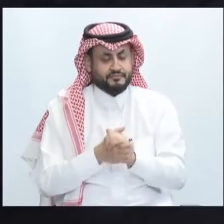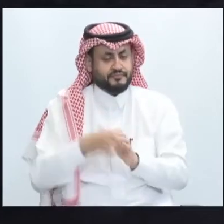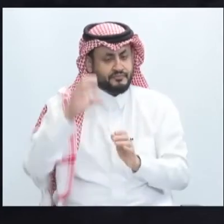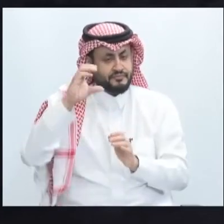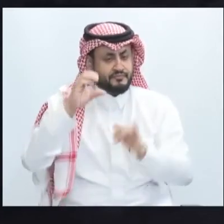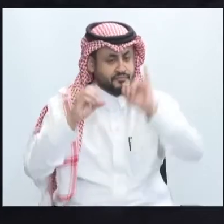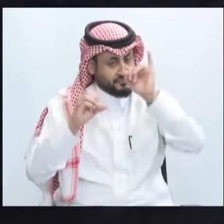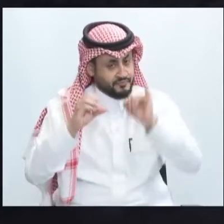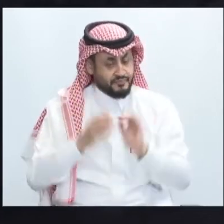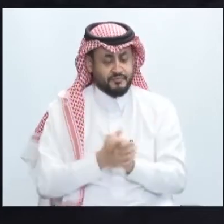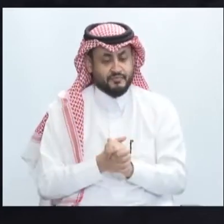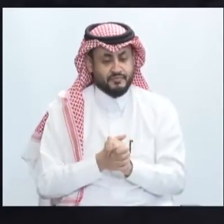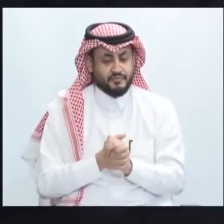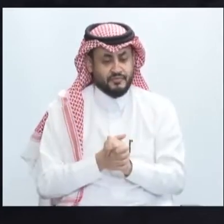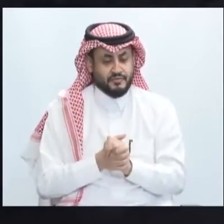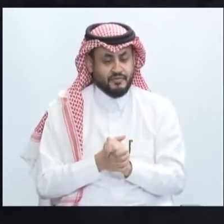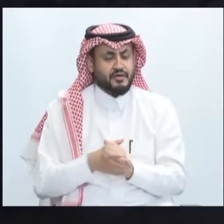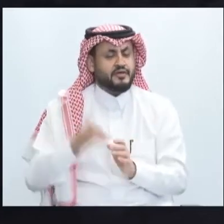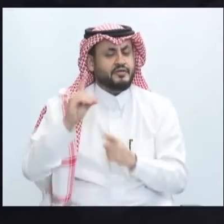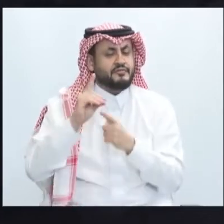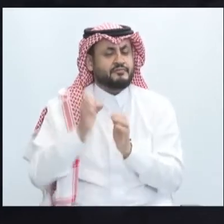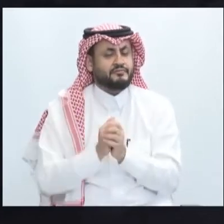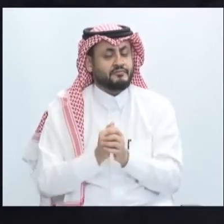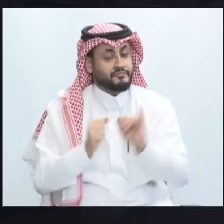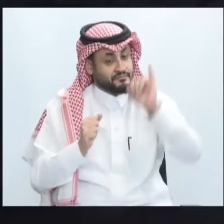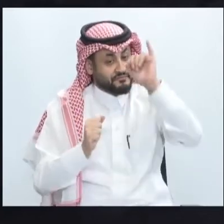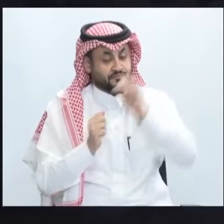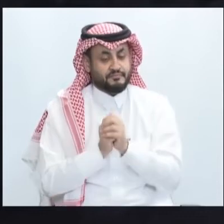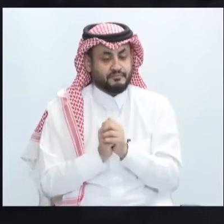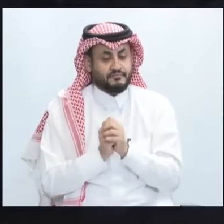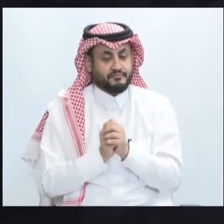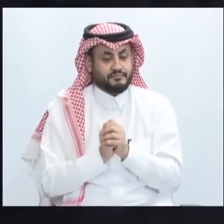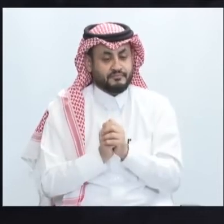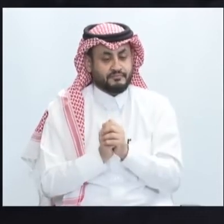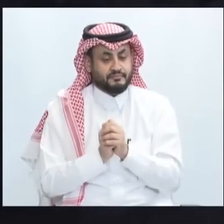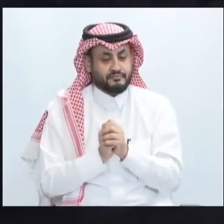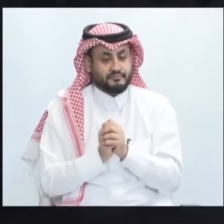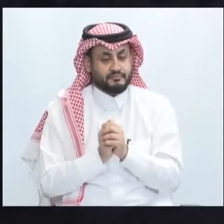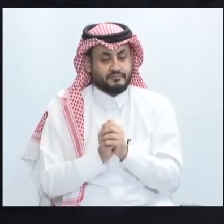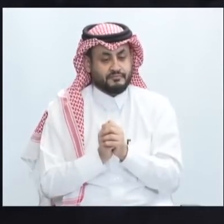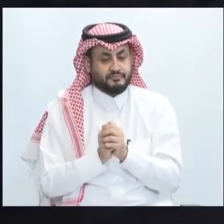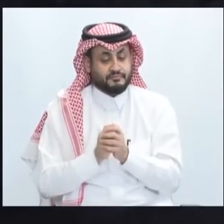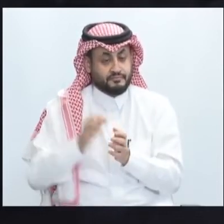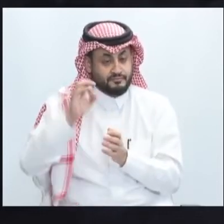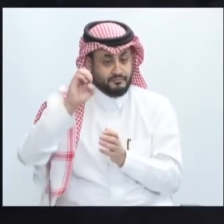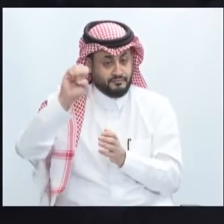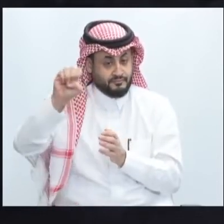C, short, excellent. What about D? Tall, excellent. So we have A, B, C, D,